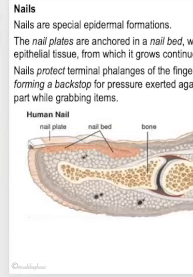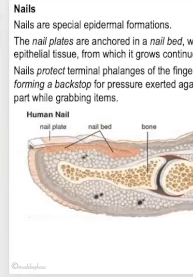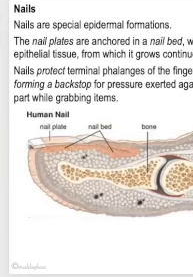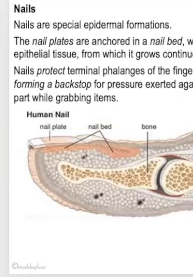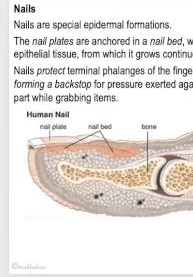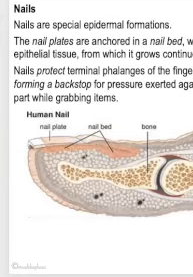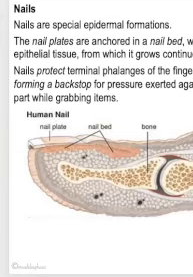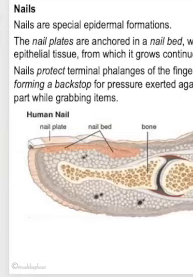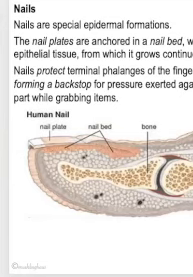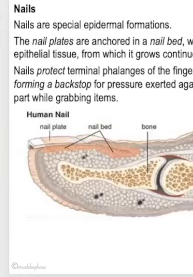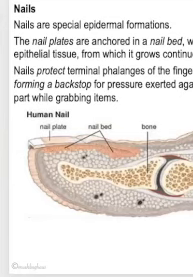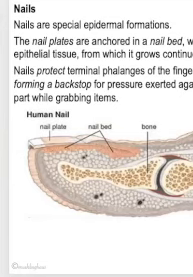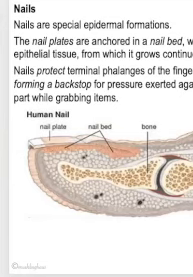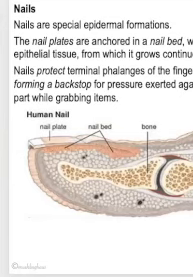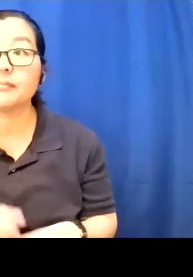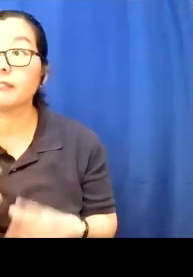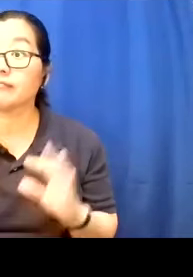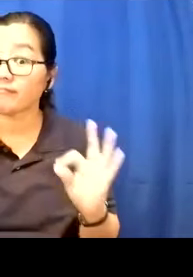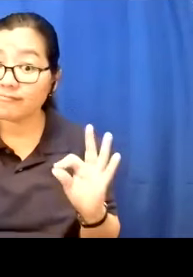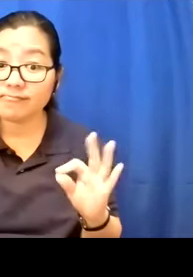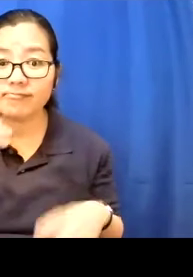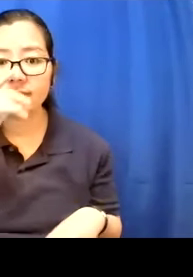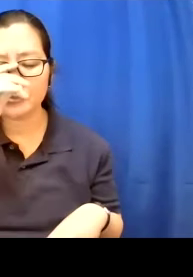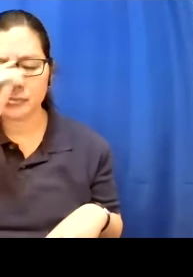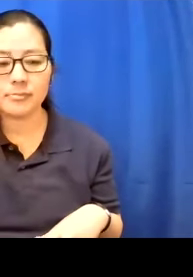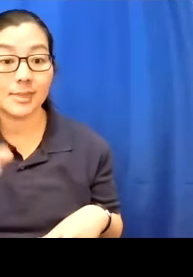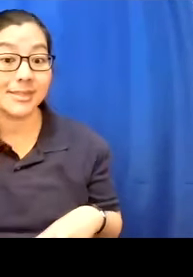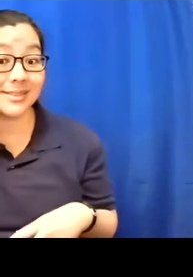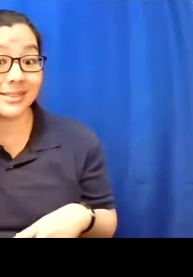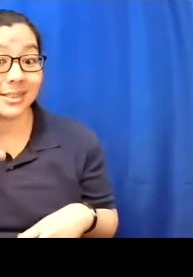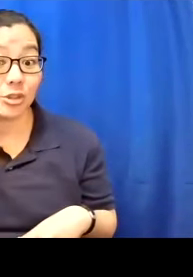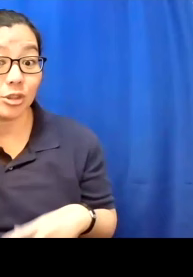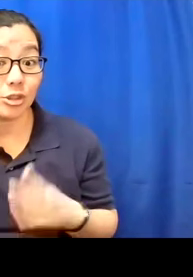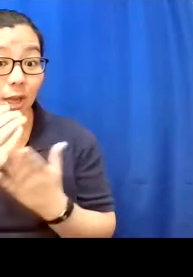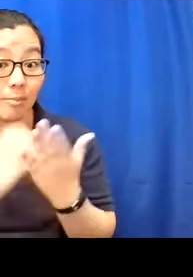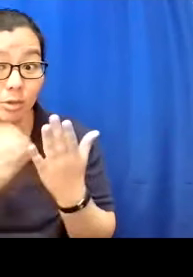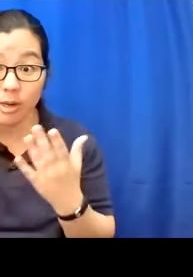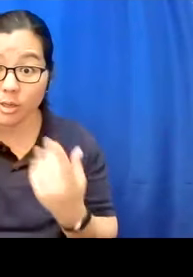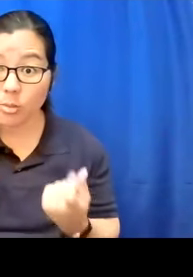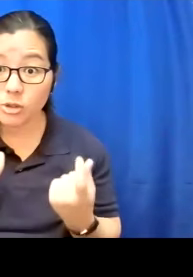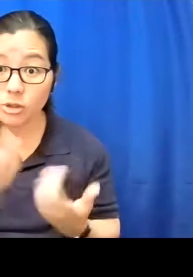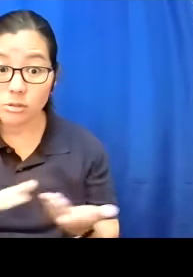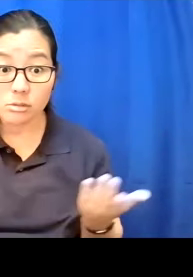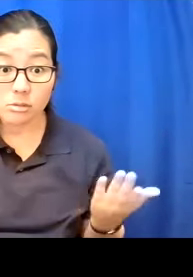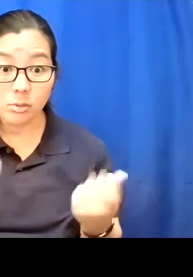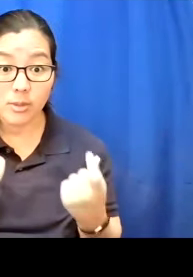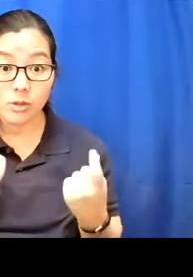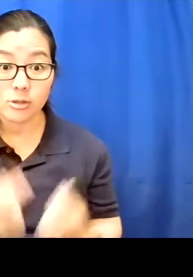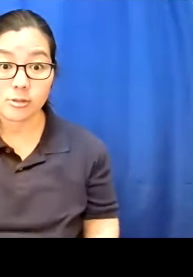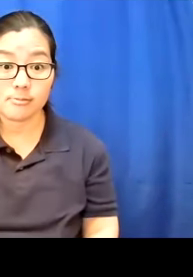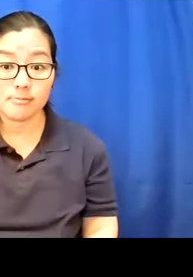cool. Good. So that's the skin chapter. Any questions to that?